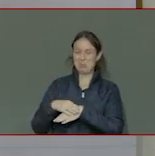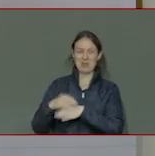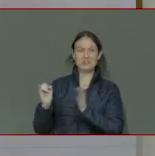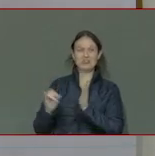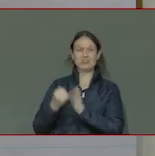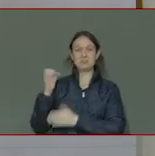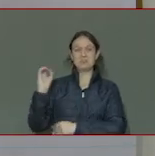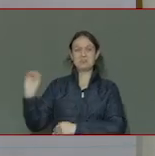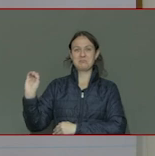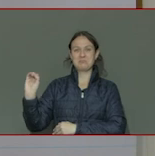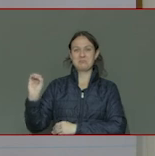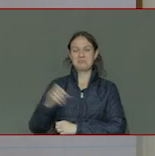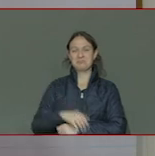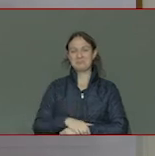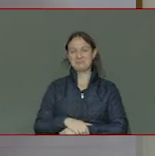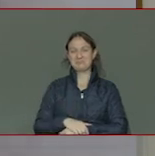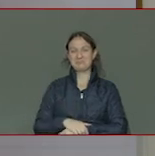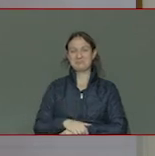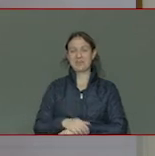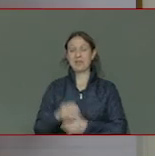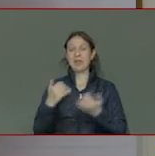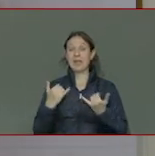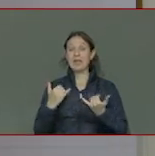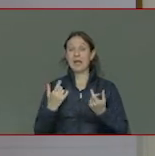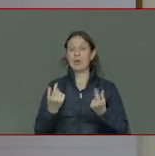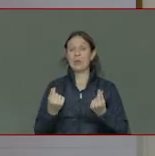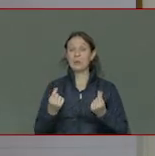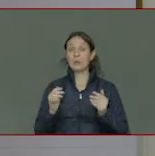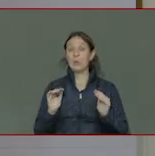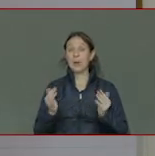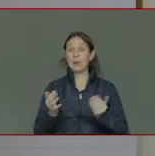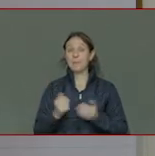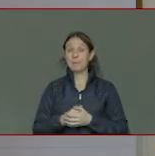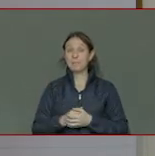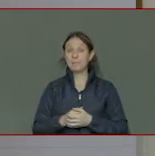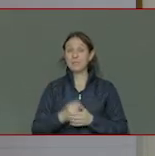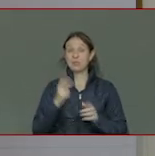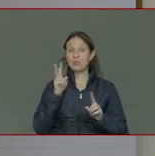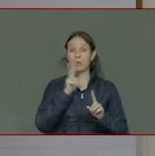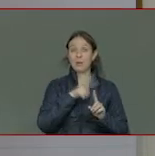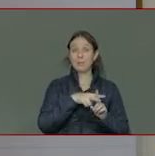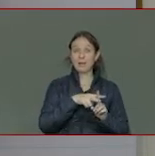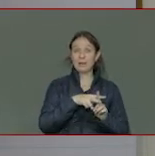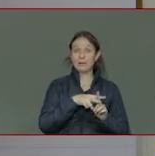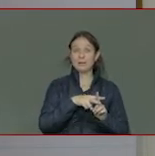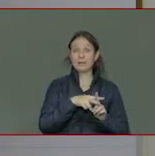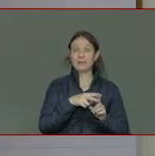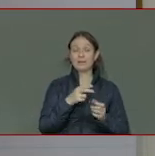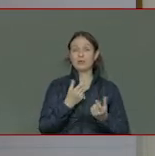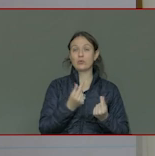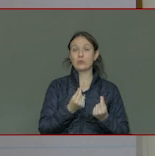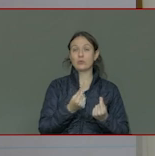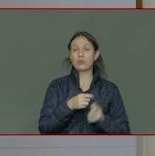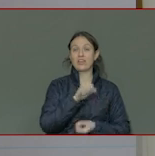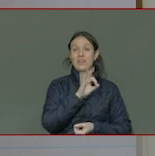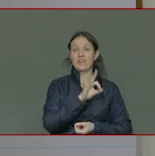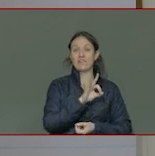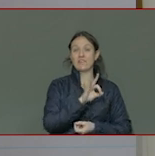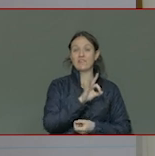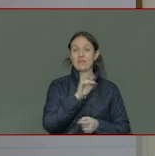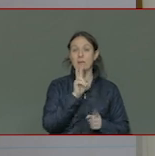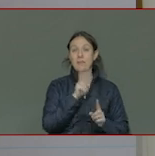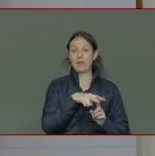0. Now I'm going to do it like this. The applied, I'm going to say F